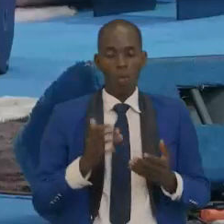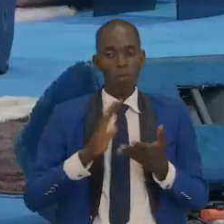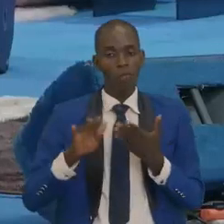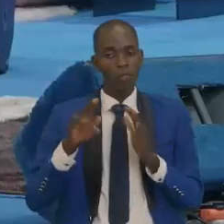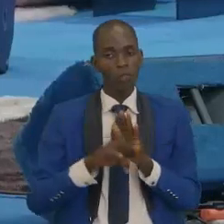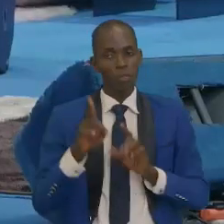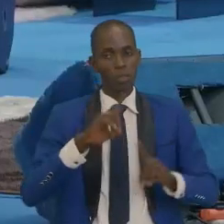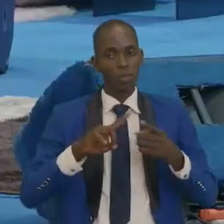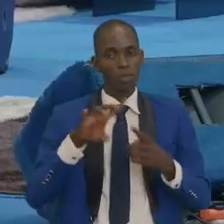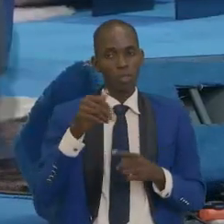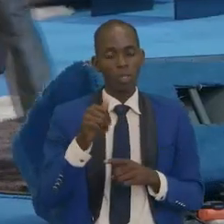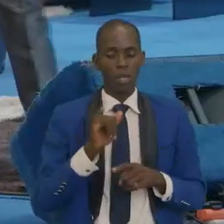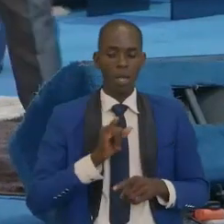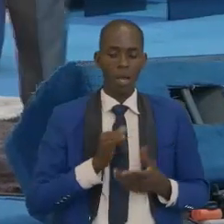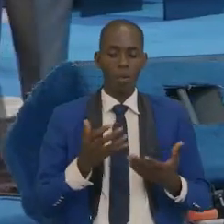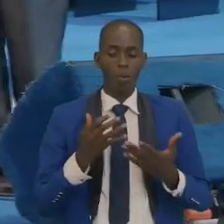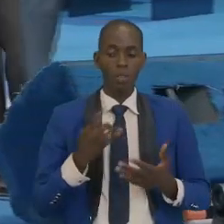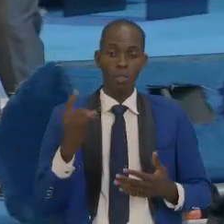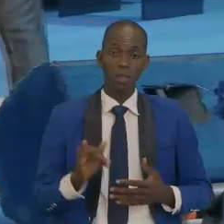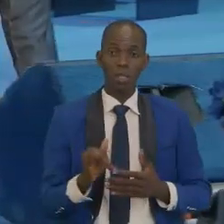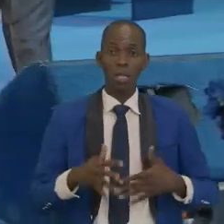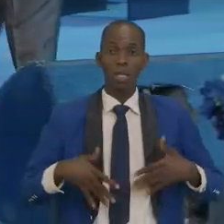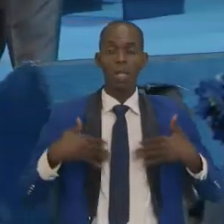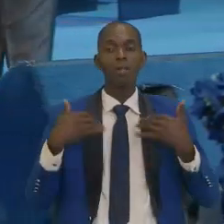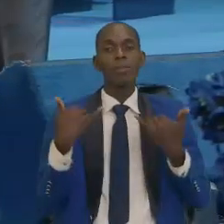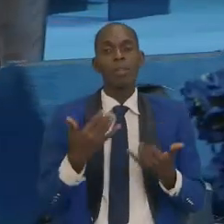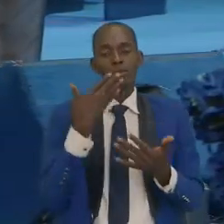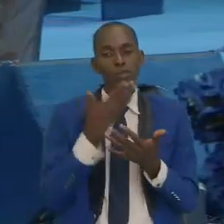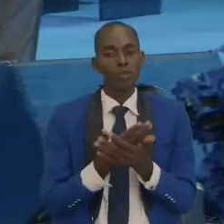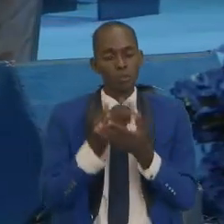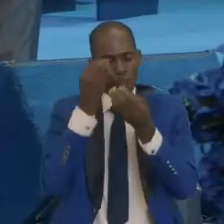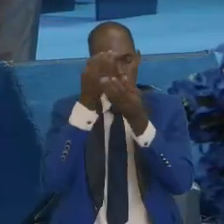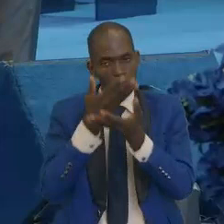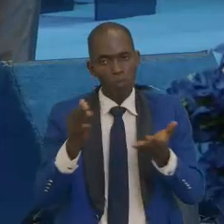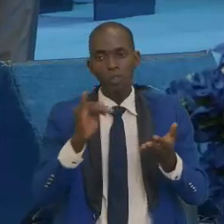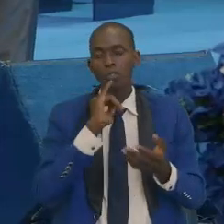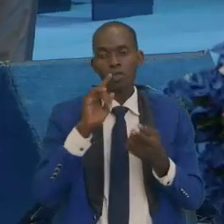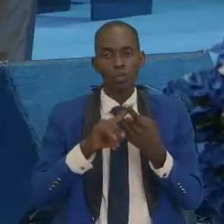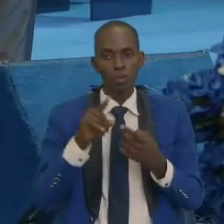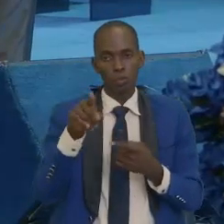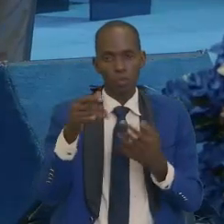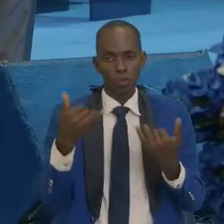life. The good news has come to you. It's now yours to respond.